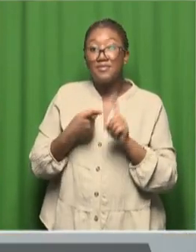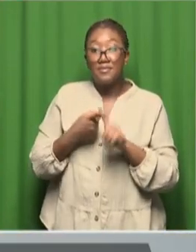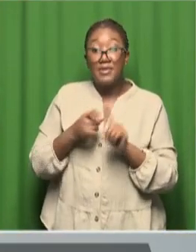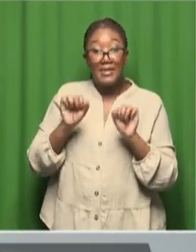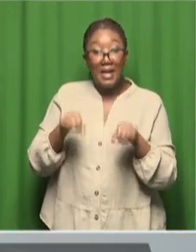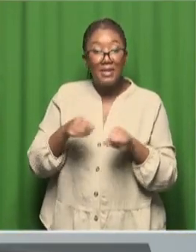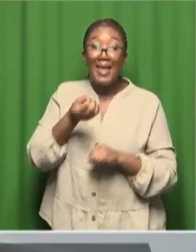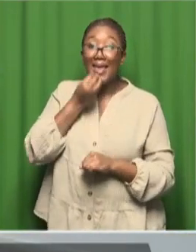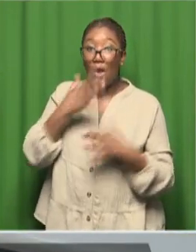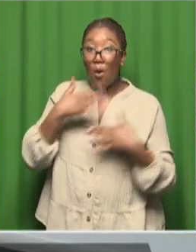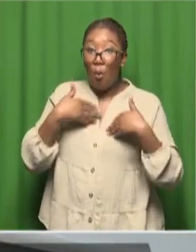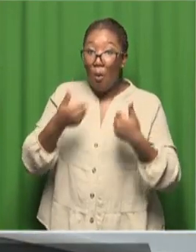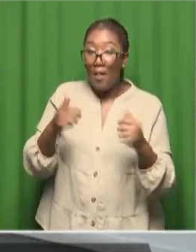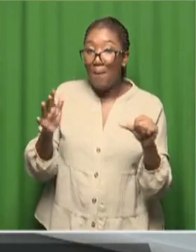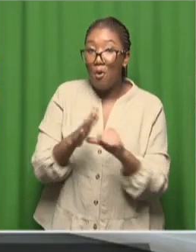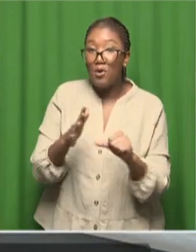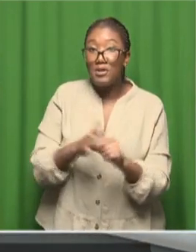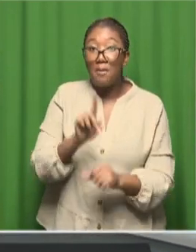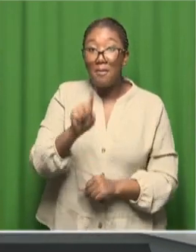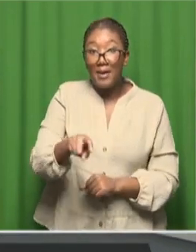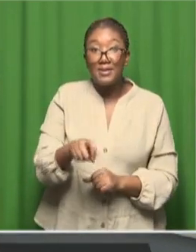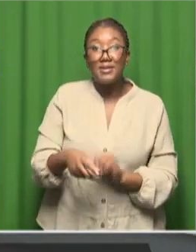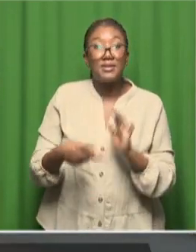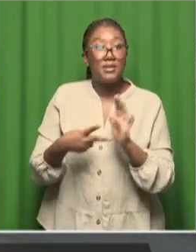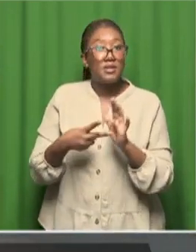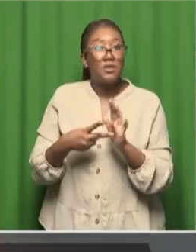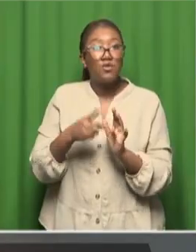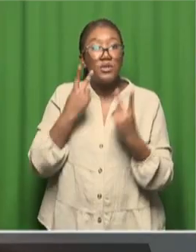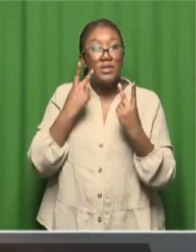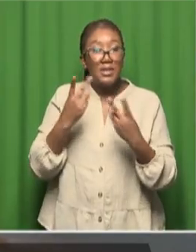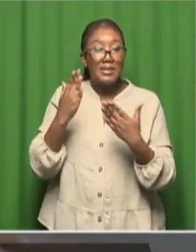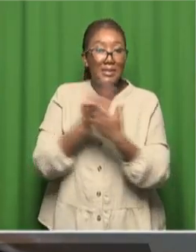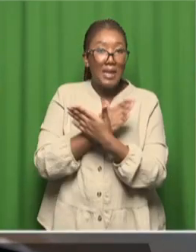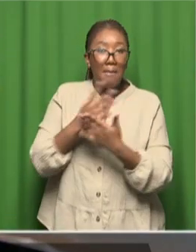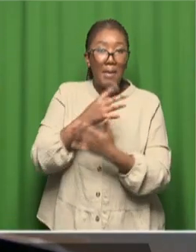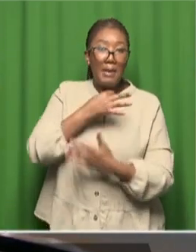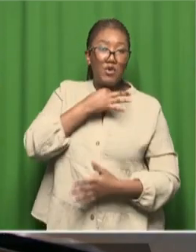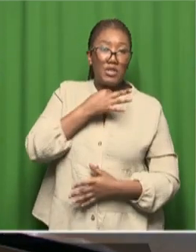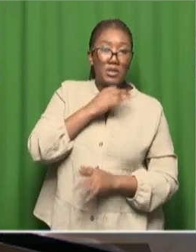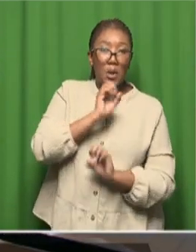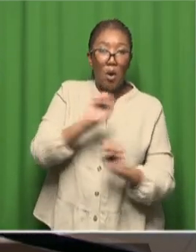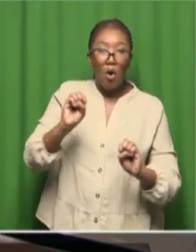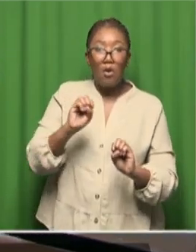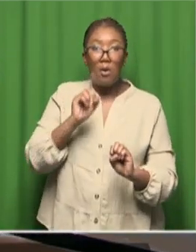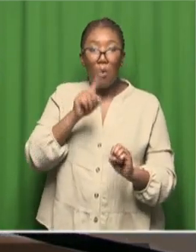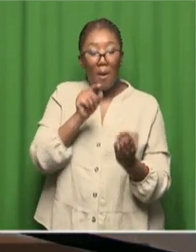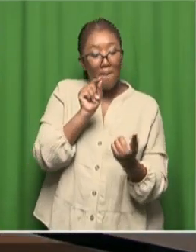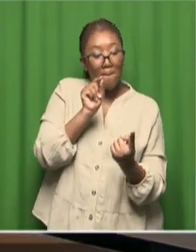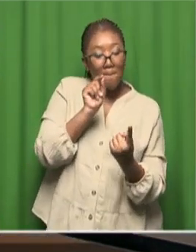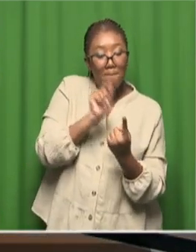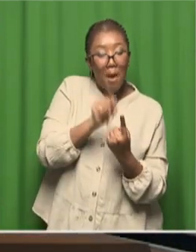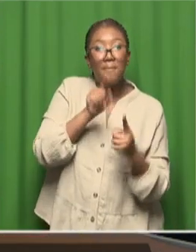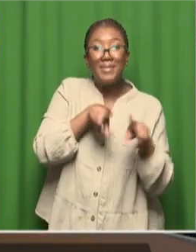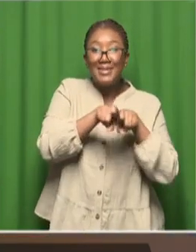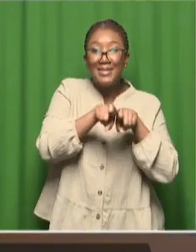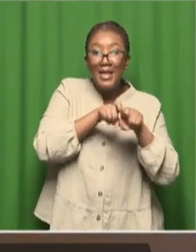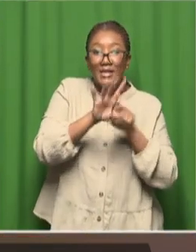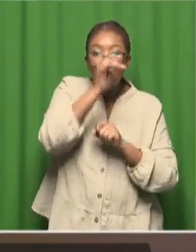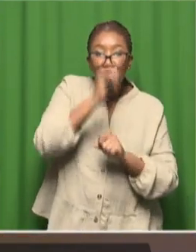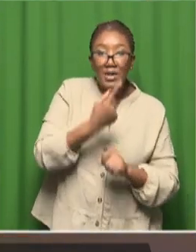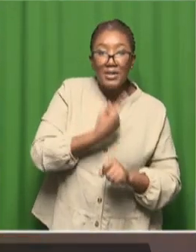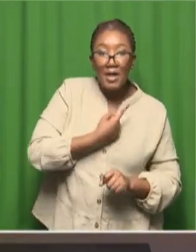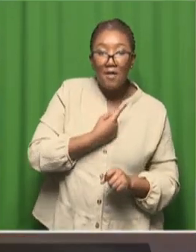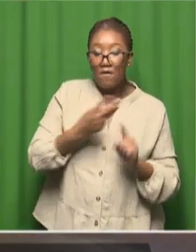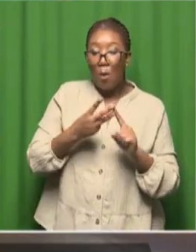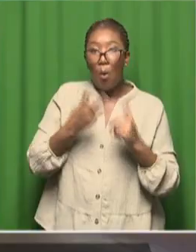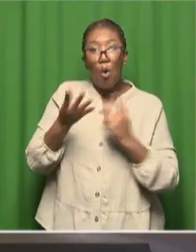done. Yeah. And then if you have any of these risk factors, you should go and get yourself, have a finger prick check done, and you can look at your glucose levels.